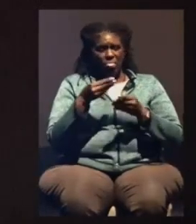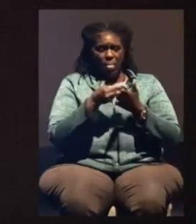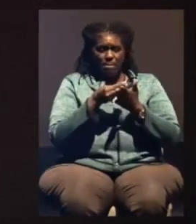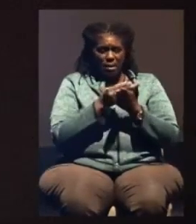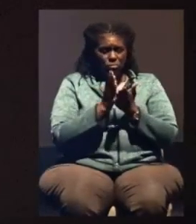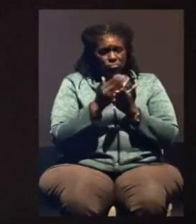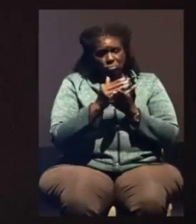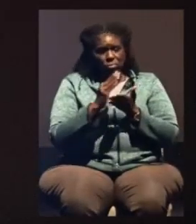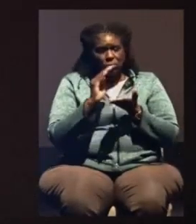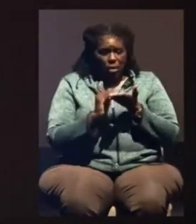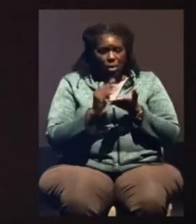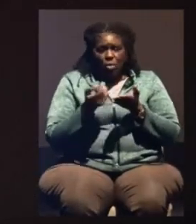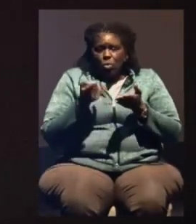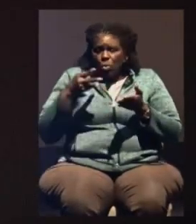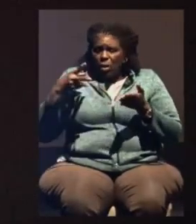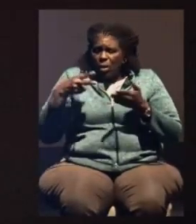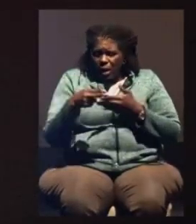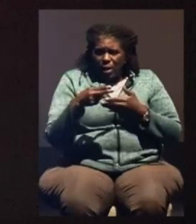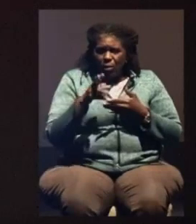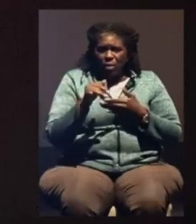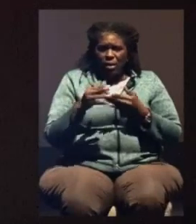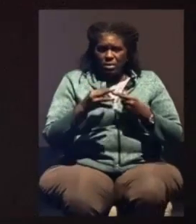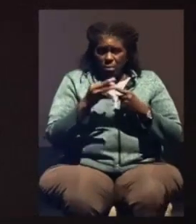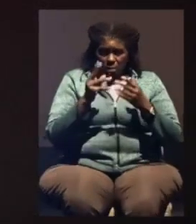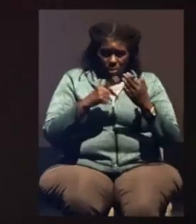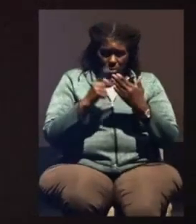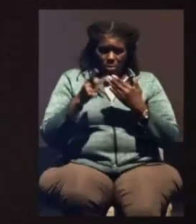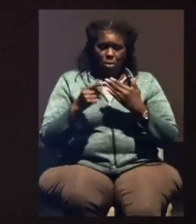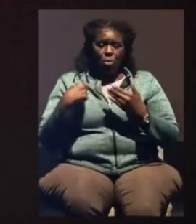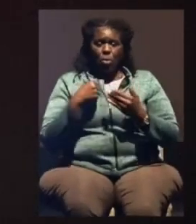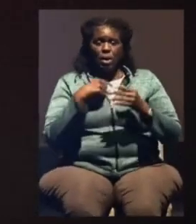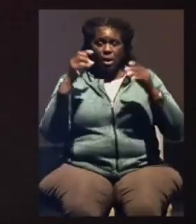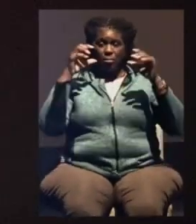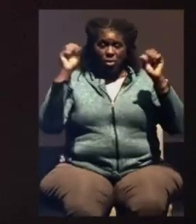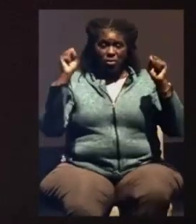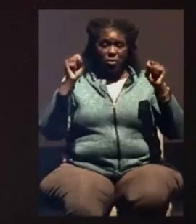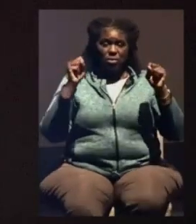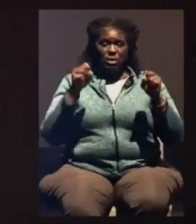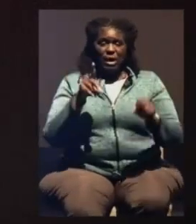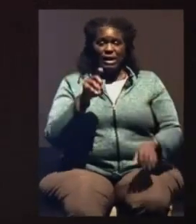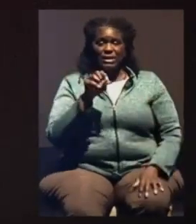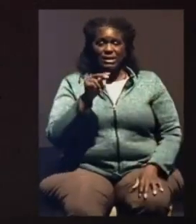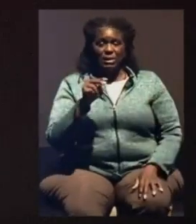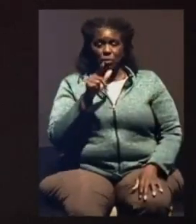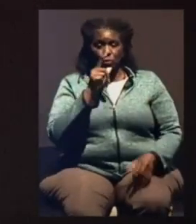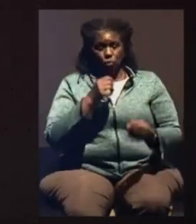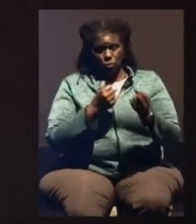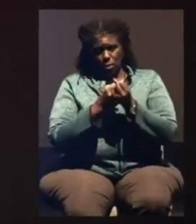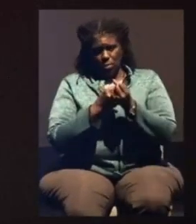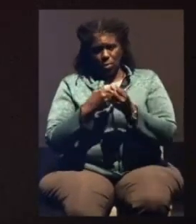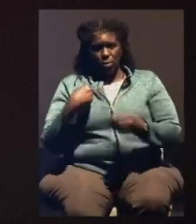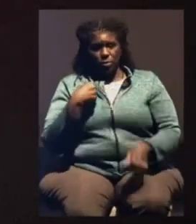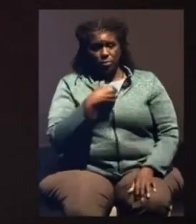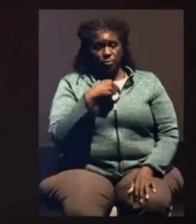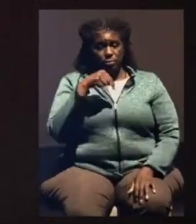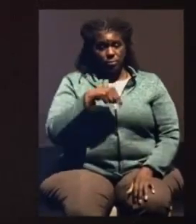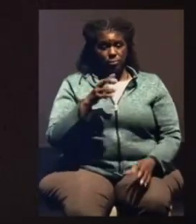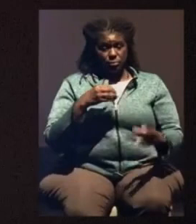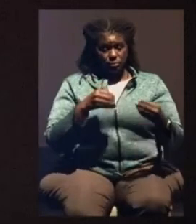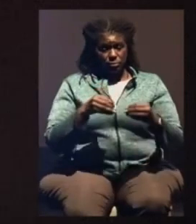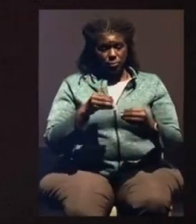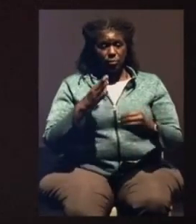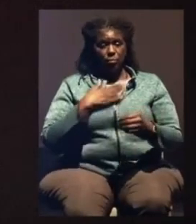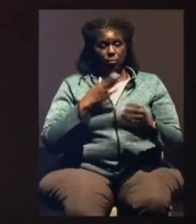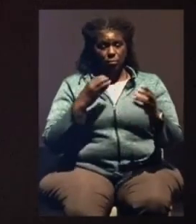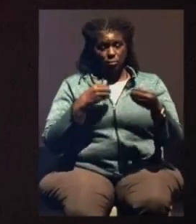cut. And so we've had presidents who and deans who very much supported that. And this office,